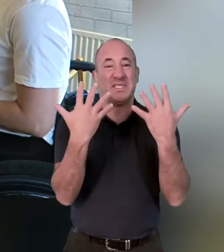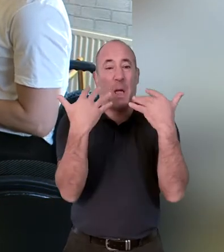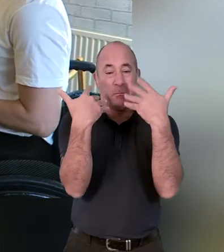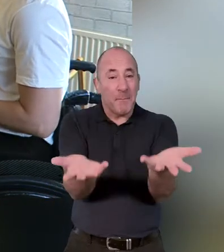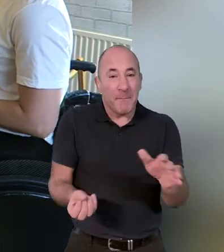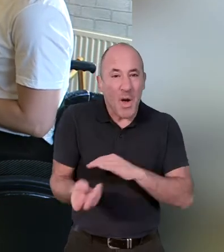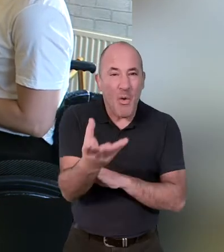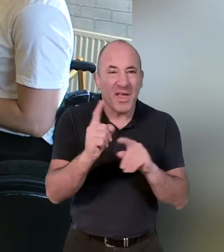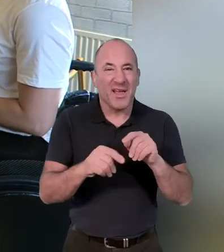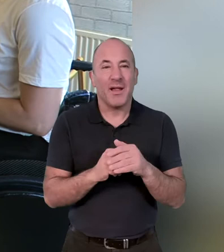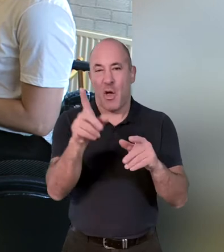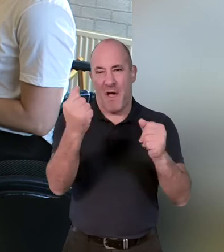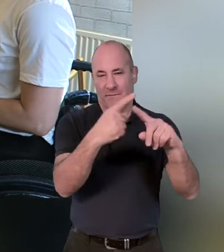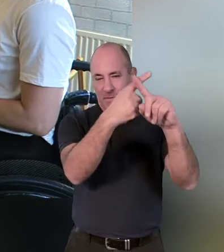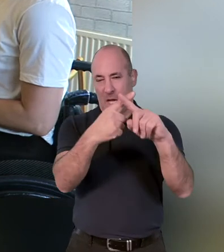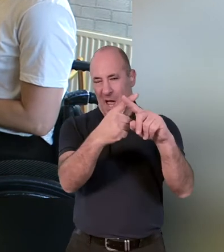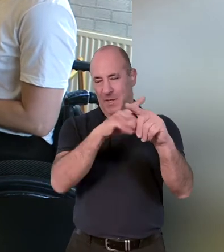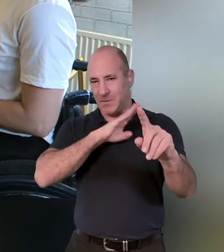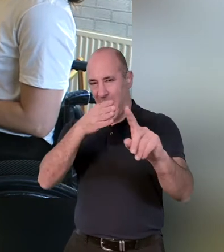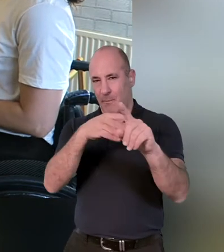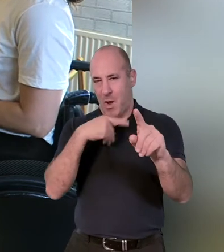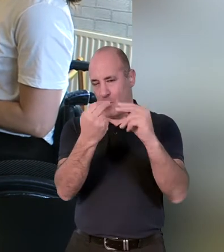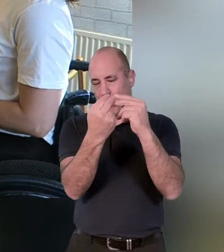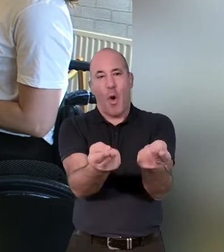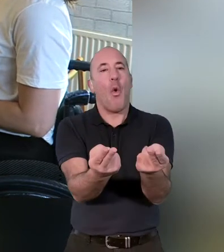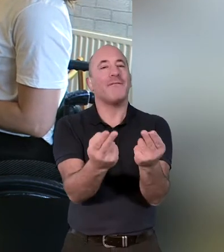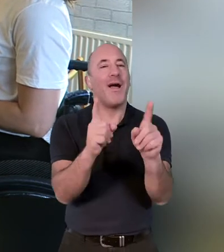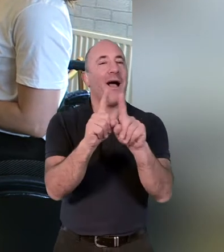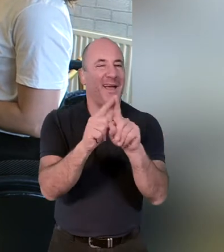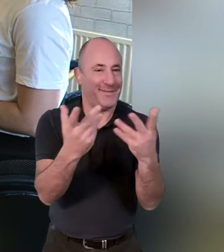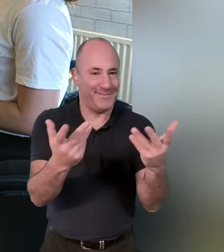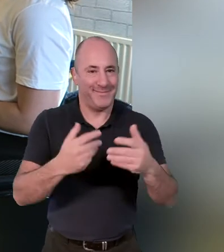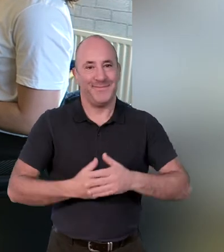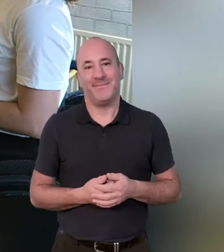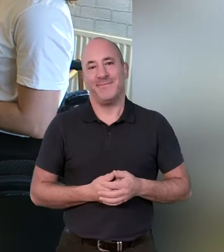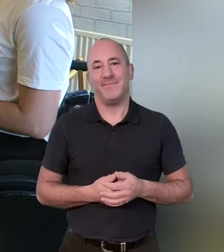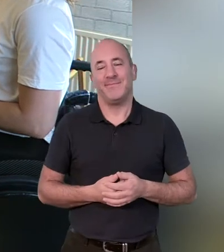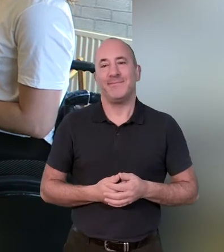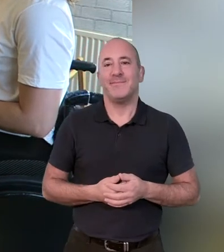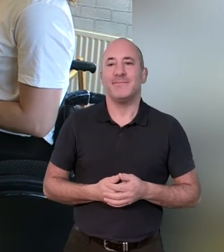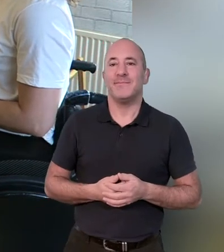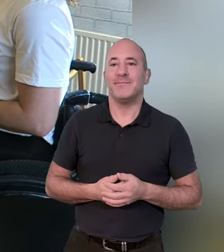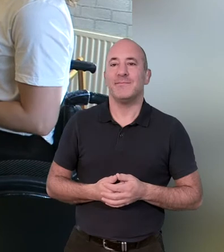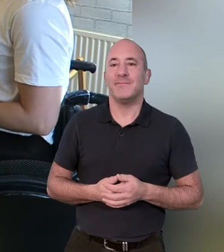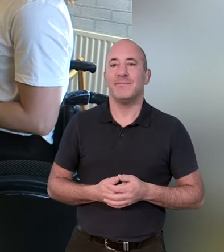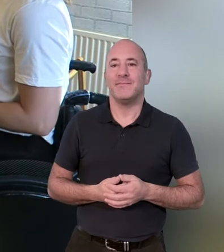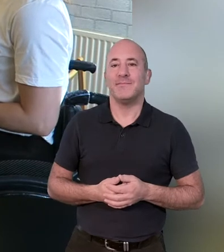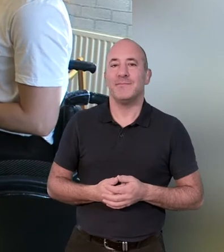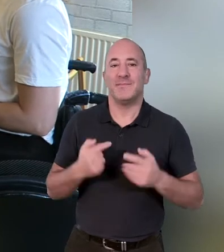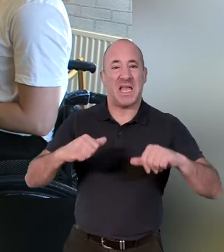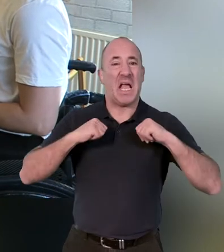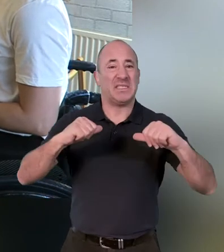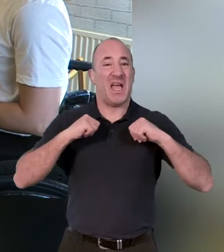boccia, maybe 10-pin bowling, where you're aiming to hit a target, maybe knock something over. So for